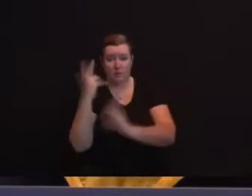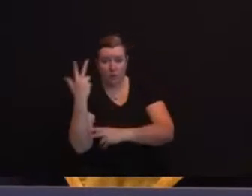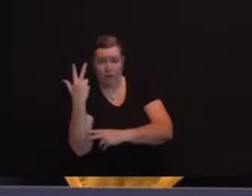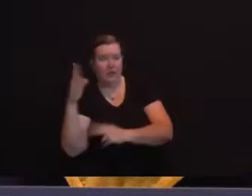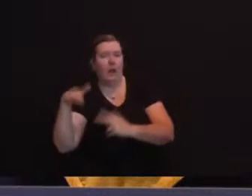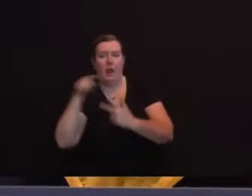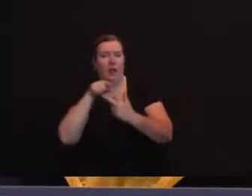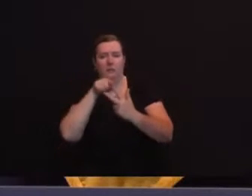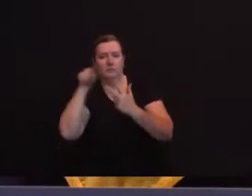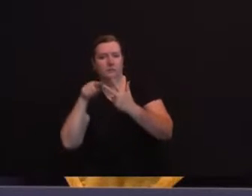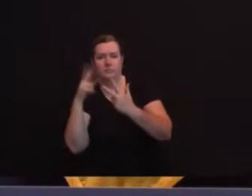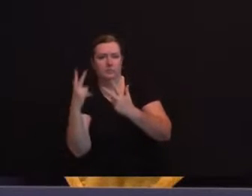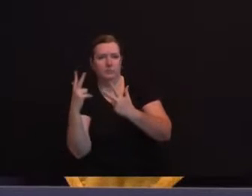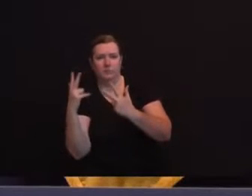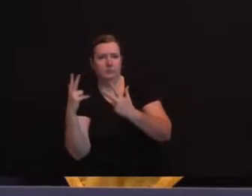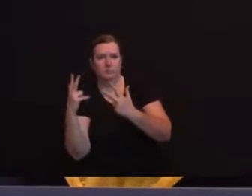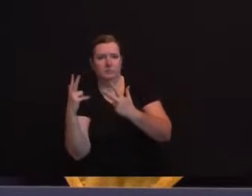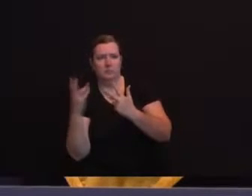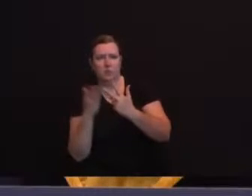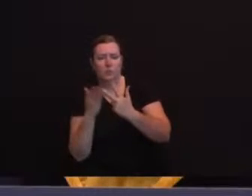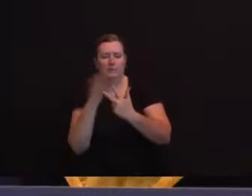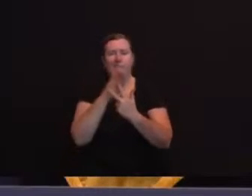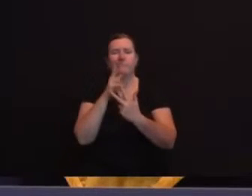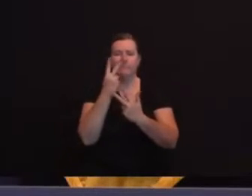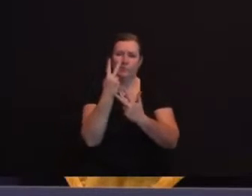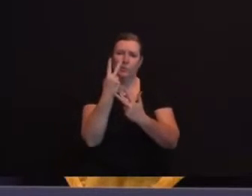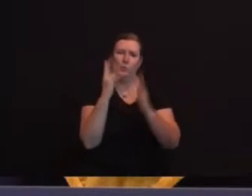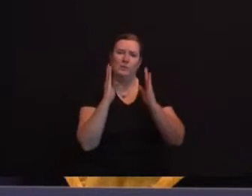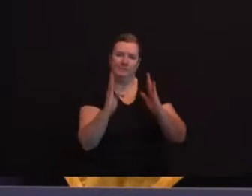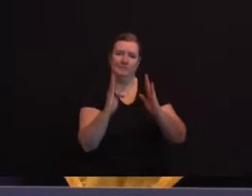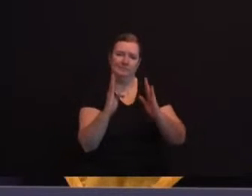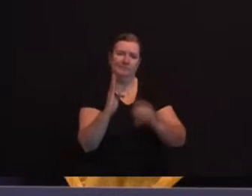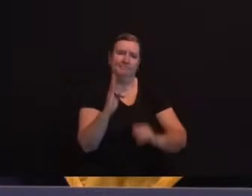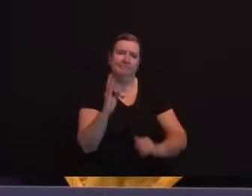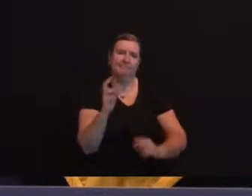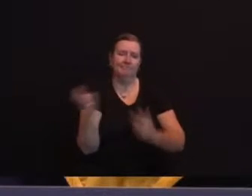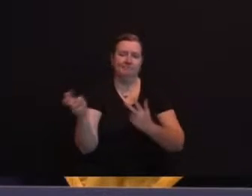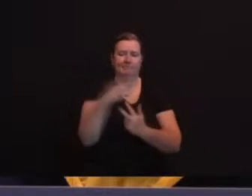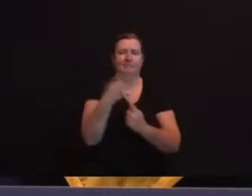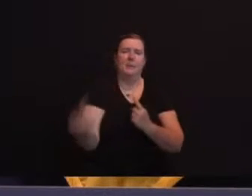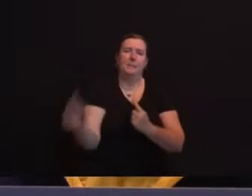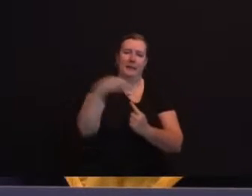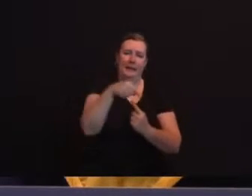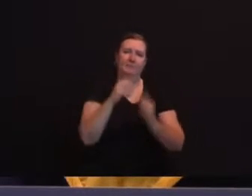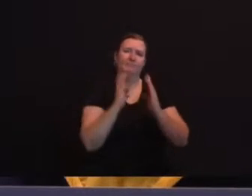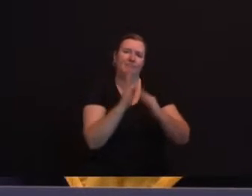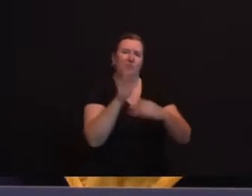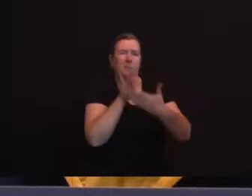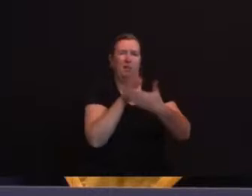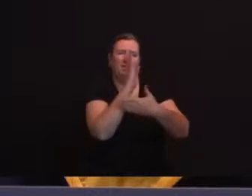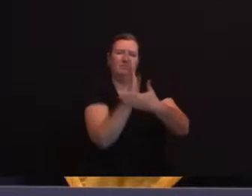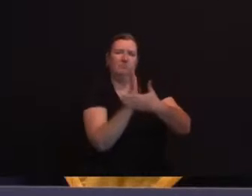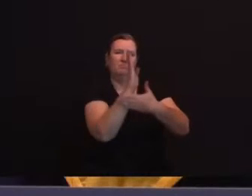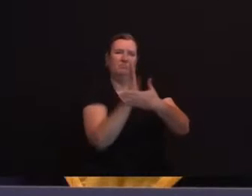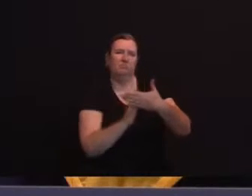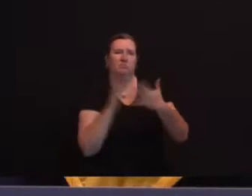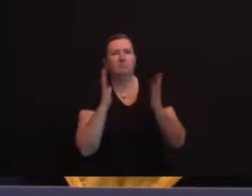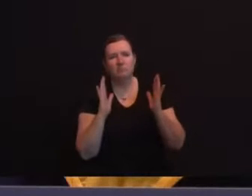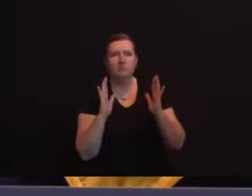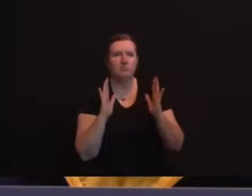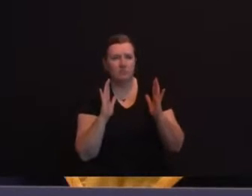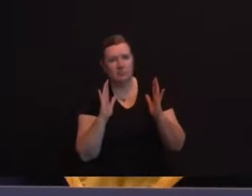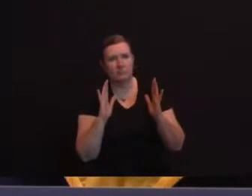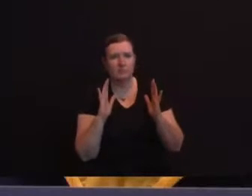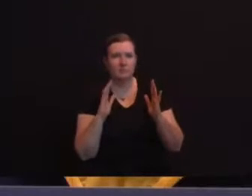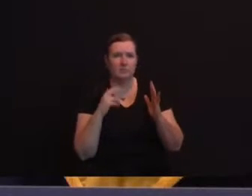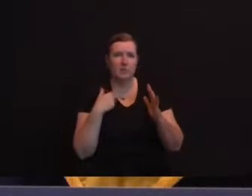used to carry this thing around in my wallet like a Bible. I don't have it in front of me, but we'll come back to you as to where we think we are. We're in a phase of high concern,